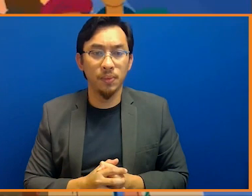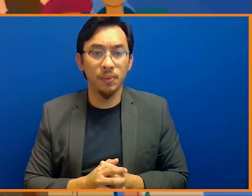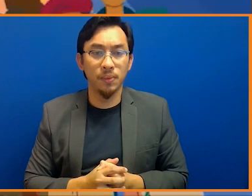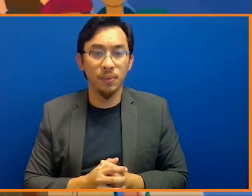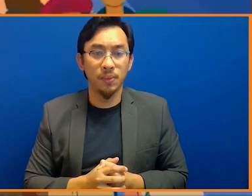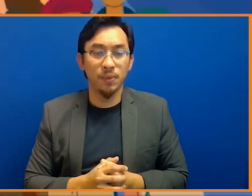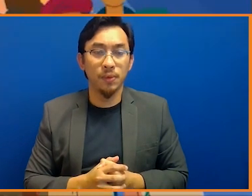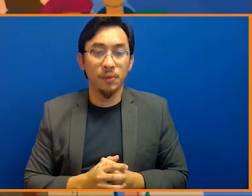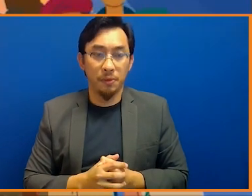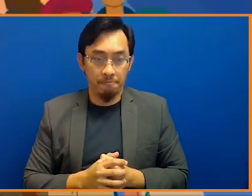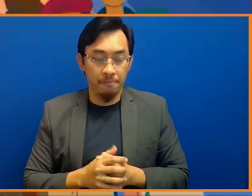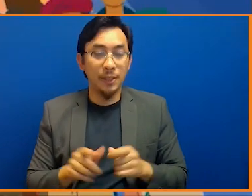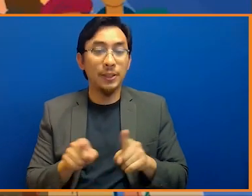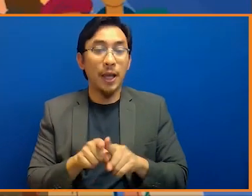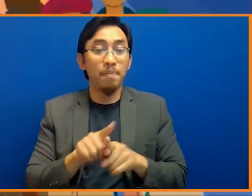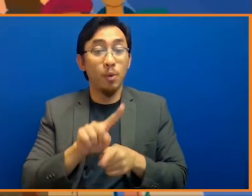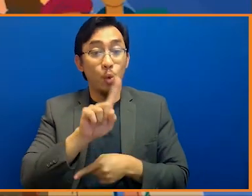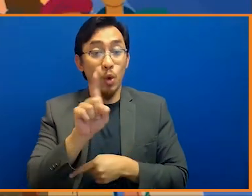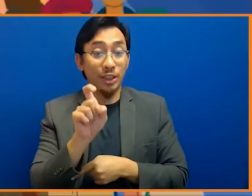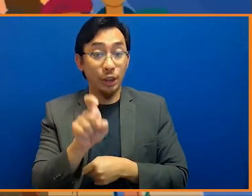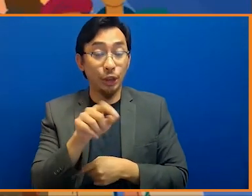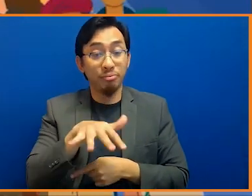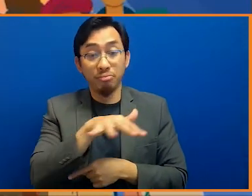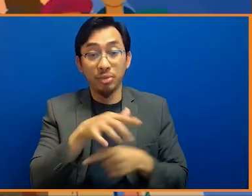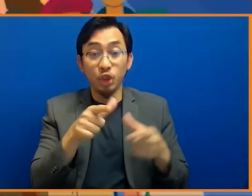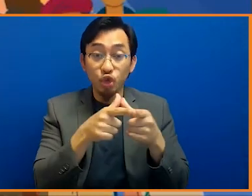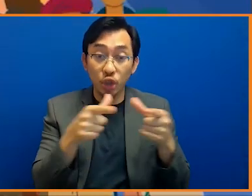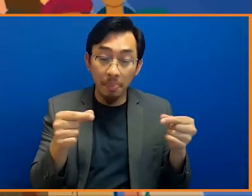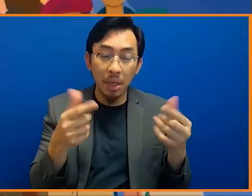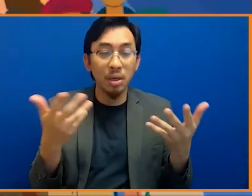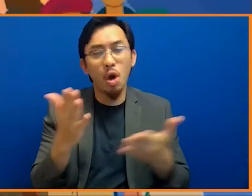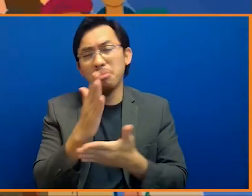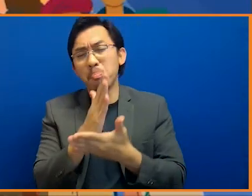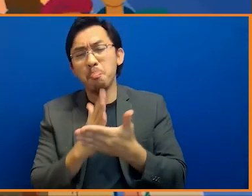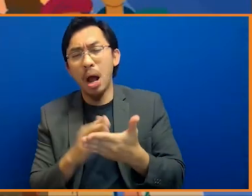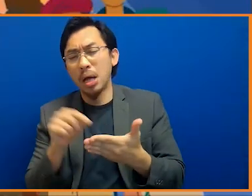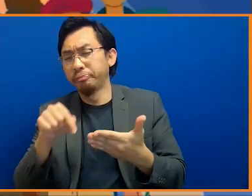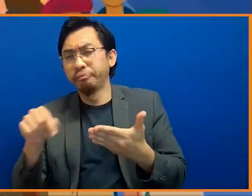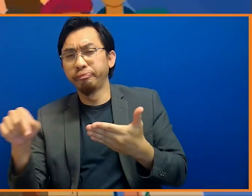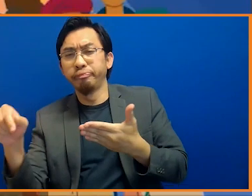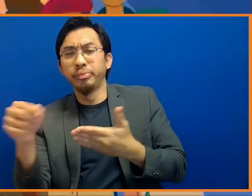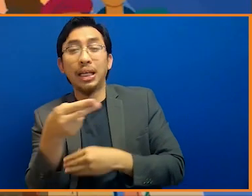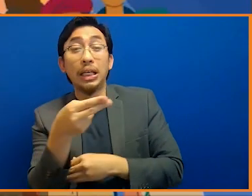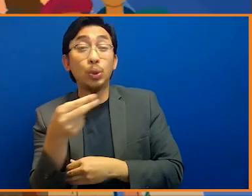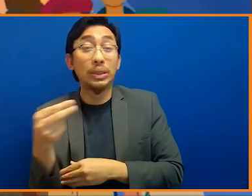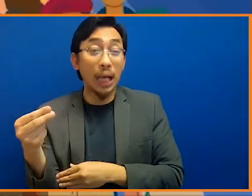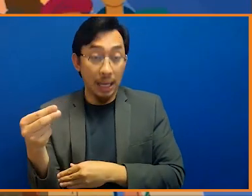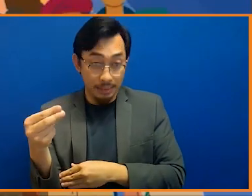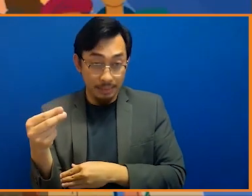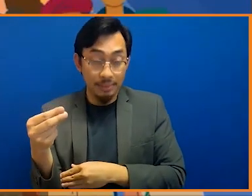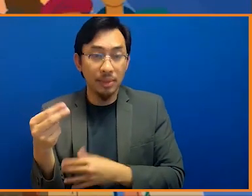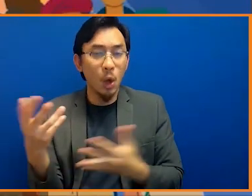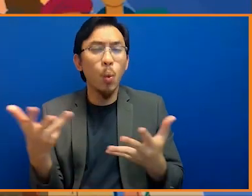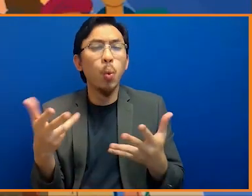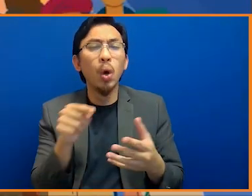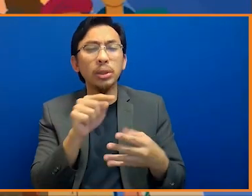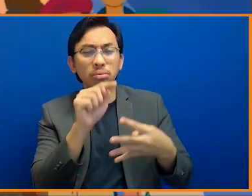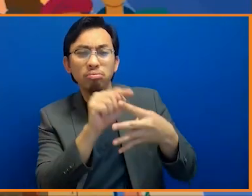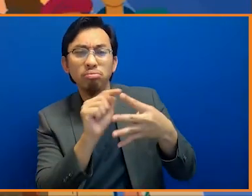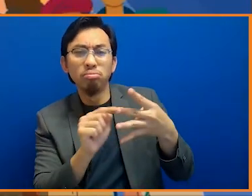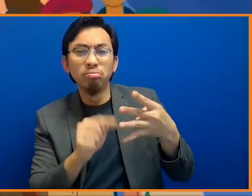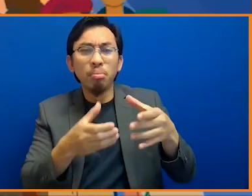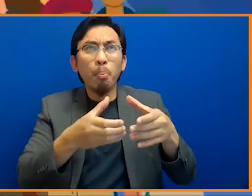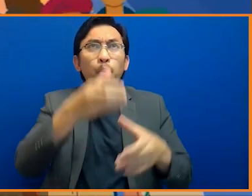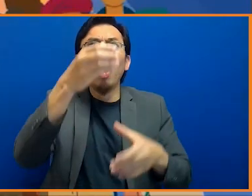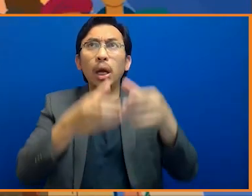So the same question in your area in Japan or in other part of Indonesia, which type of the building